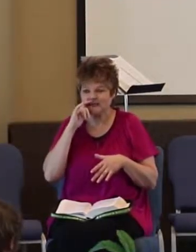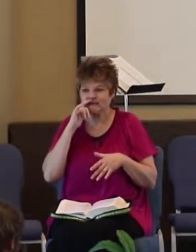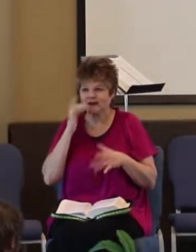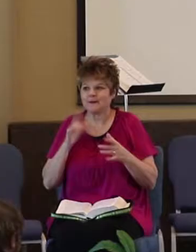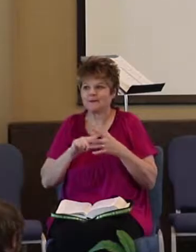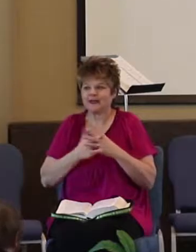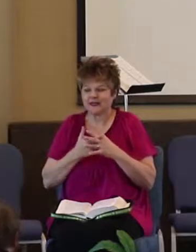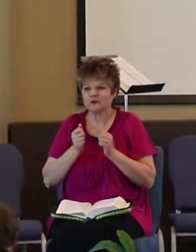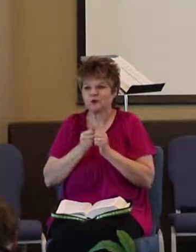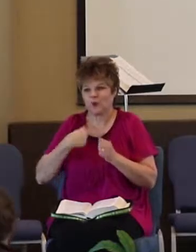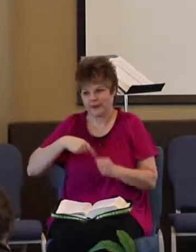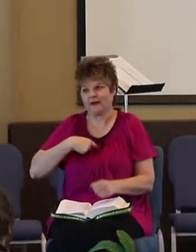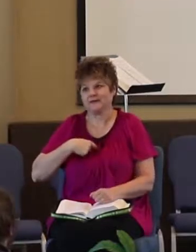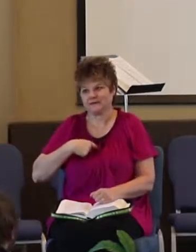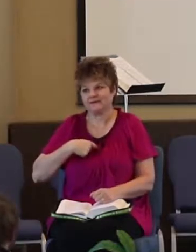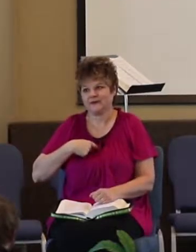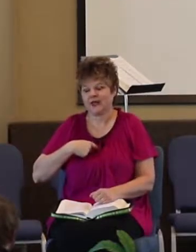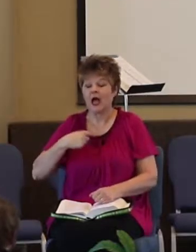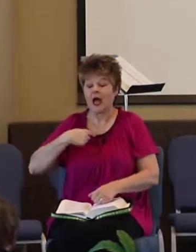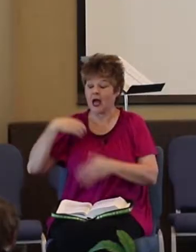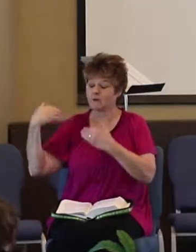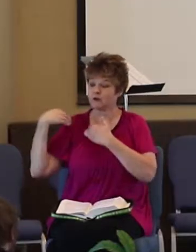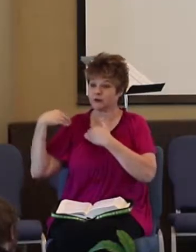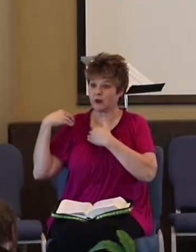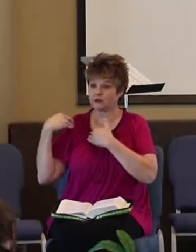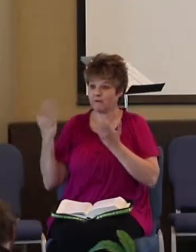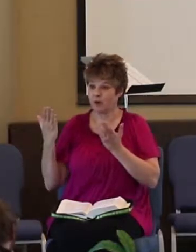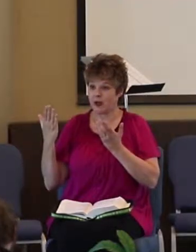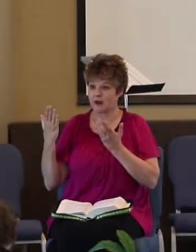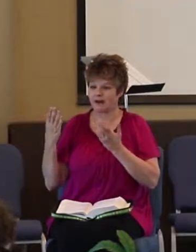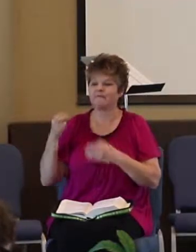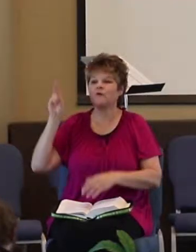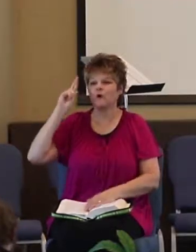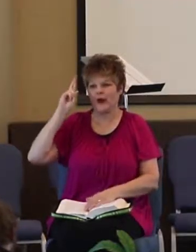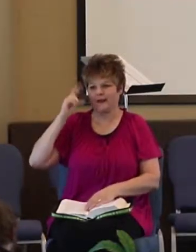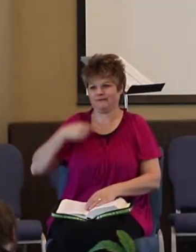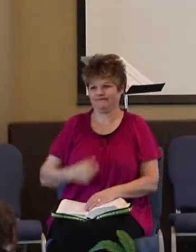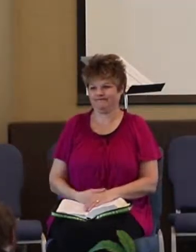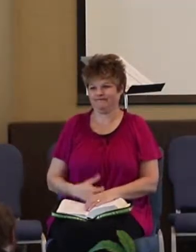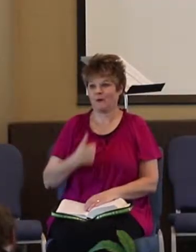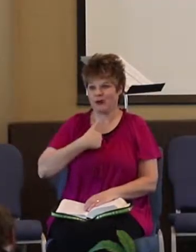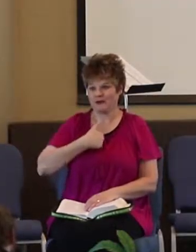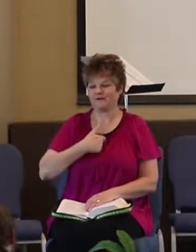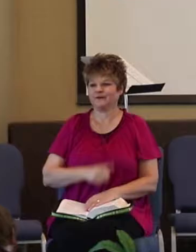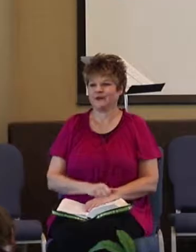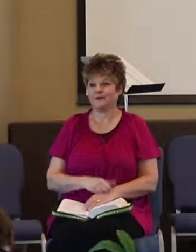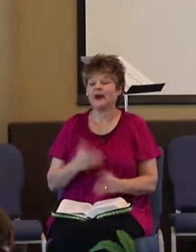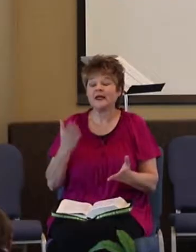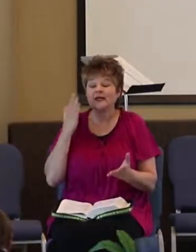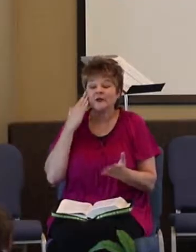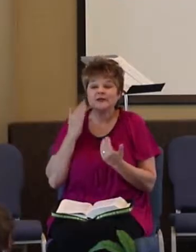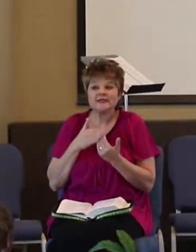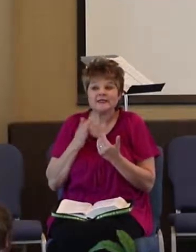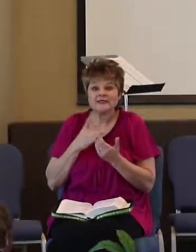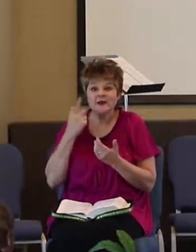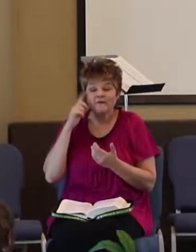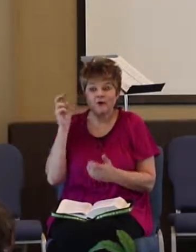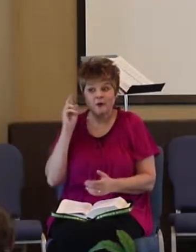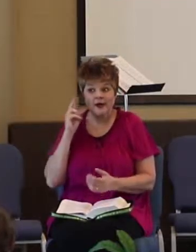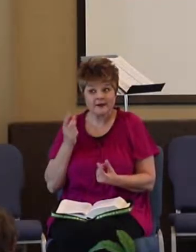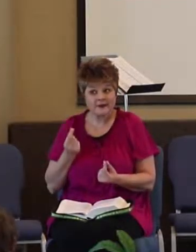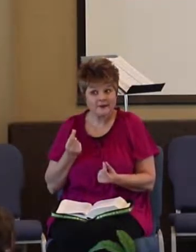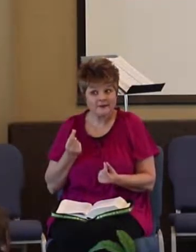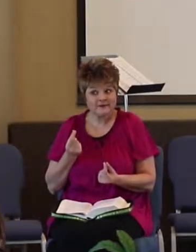us. I'm responsible for Ray Shirley. But you know what's easier for Ray Shirley